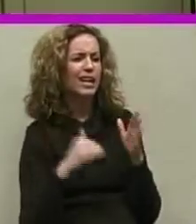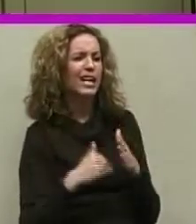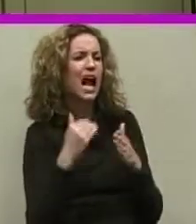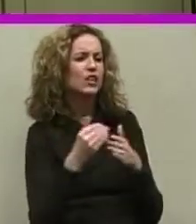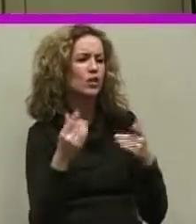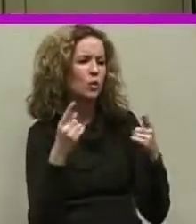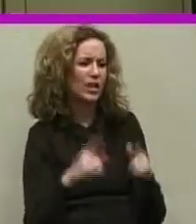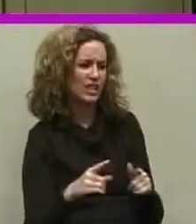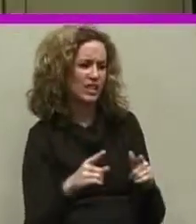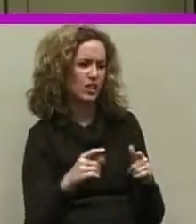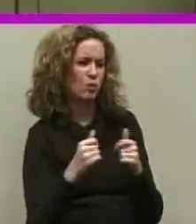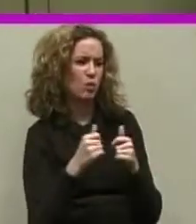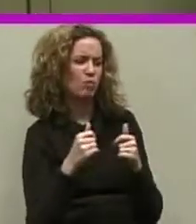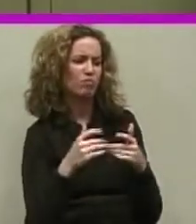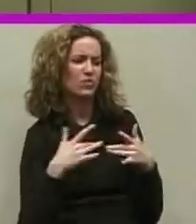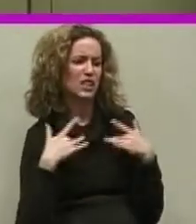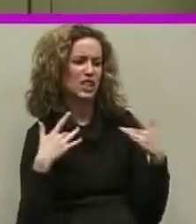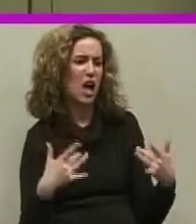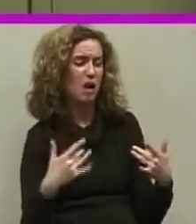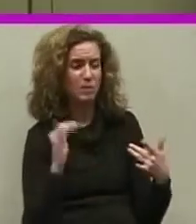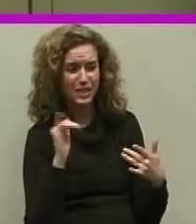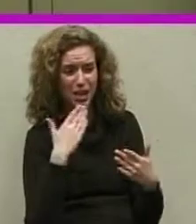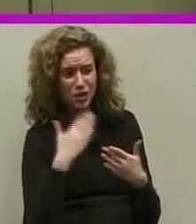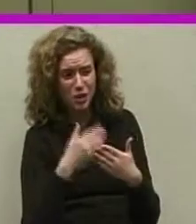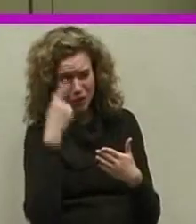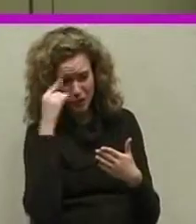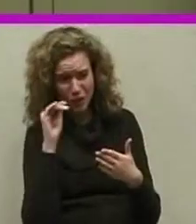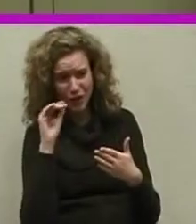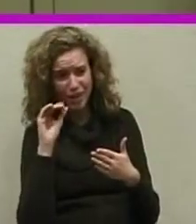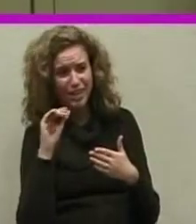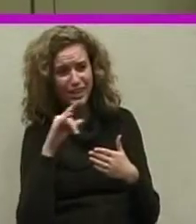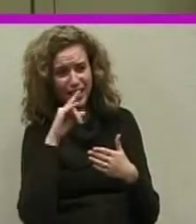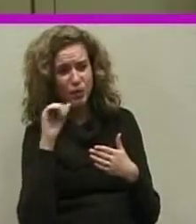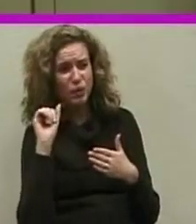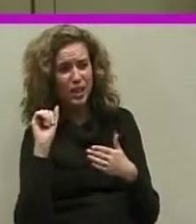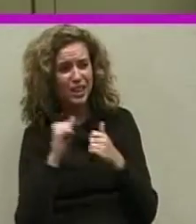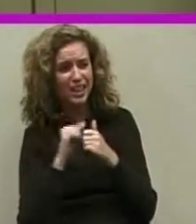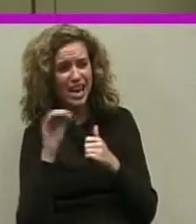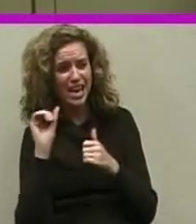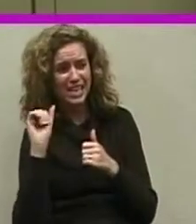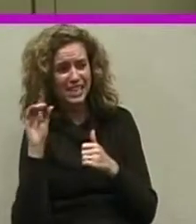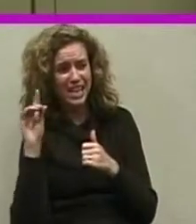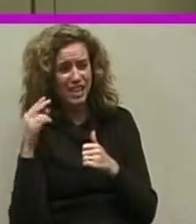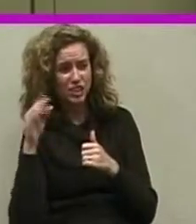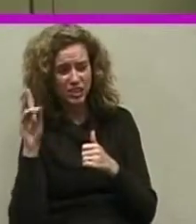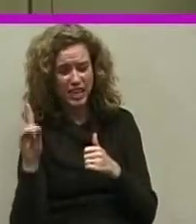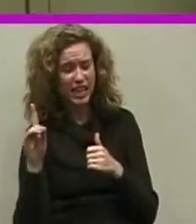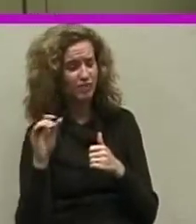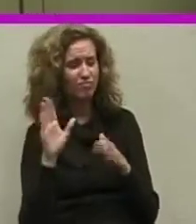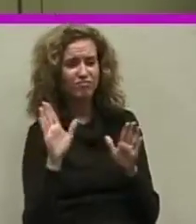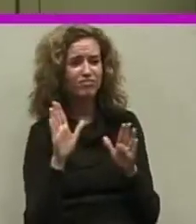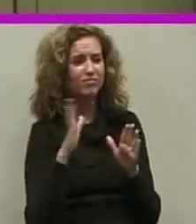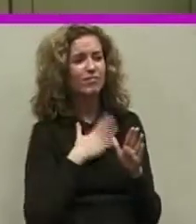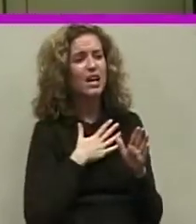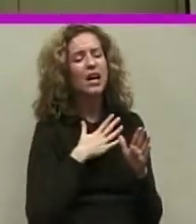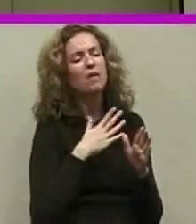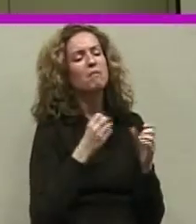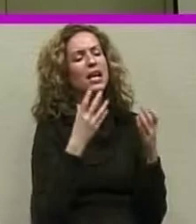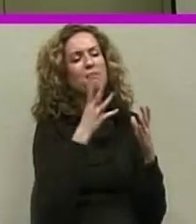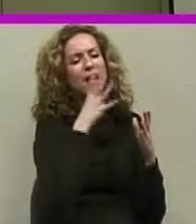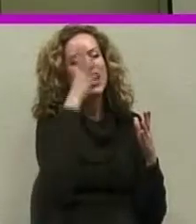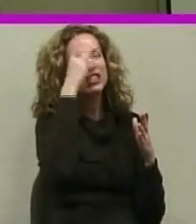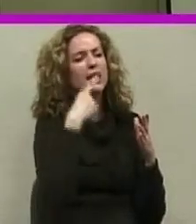on. Is this good for a kid with ADHD? No. And oftentimes you get parents going, but my kid has ADHD, you can't hold him responsible for everything.